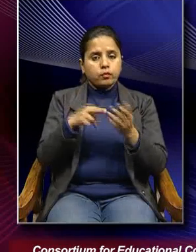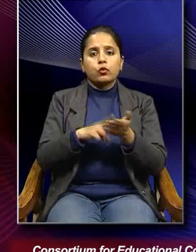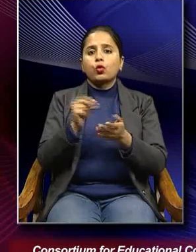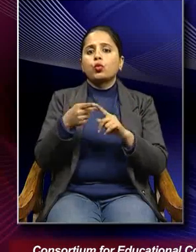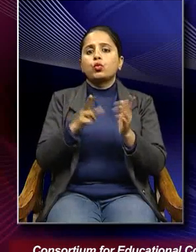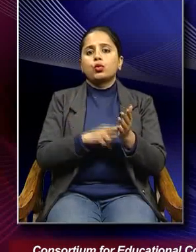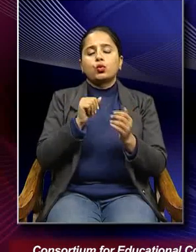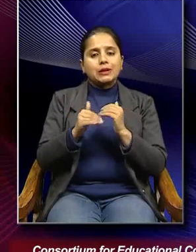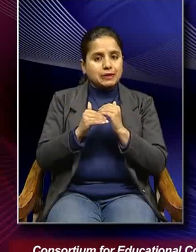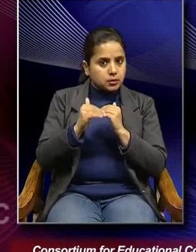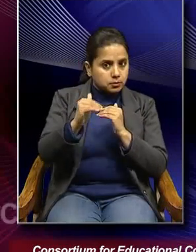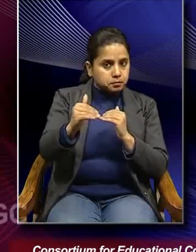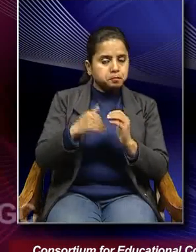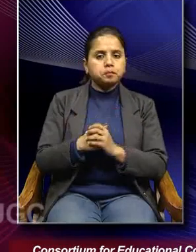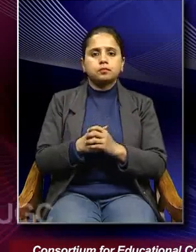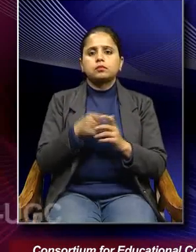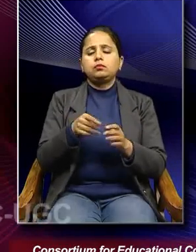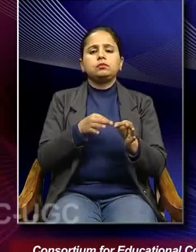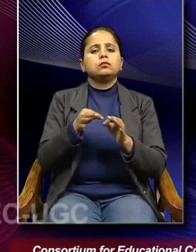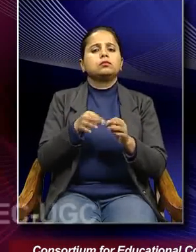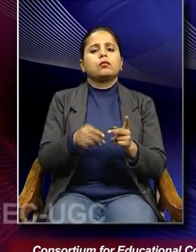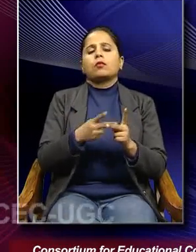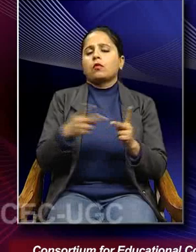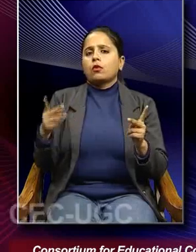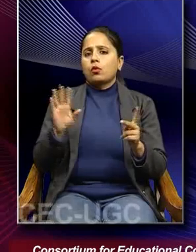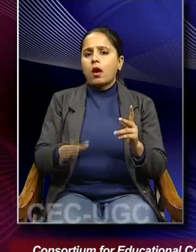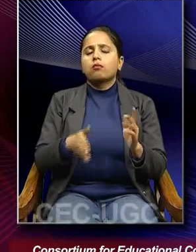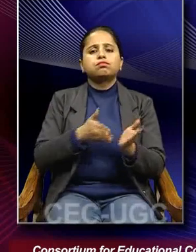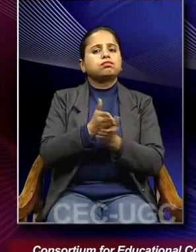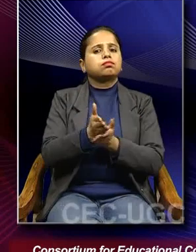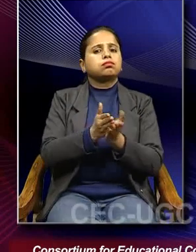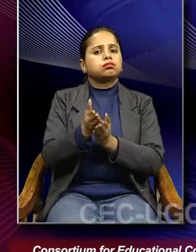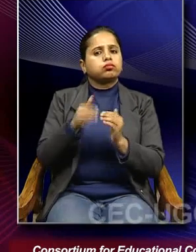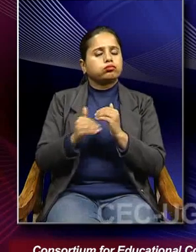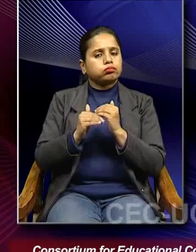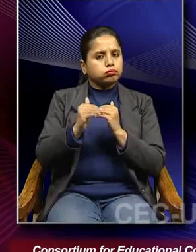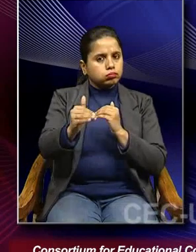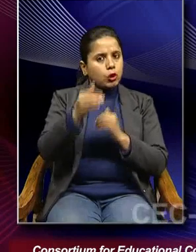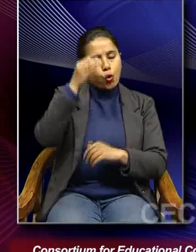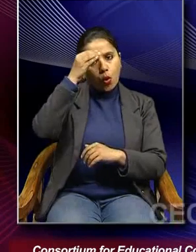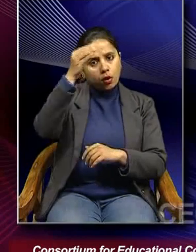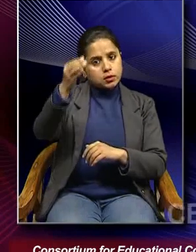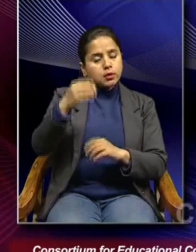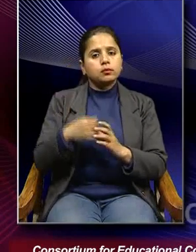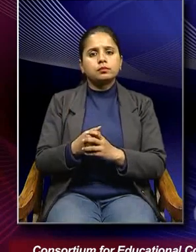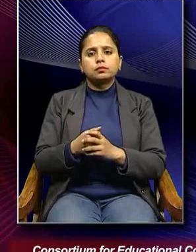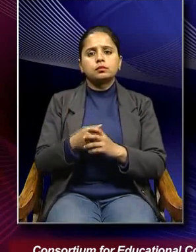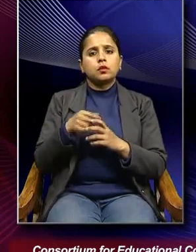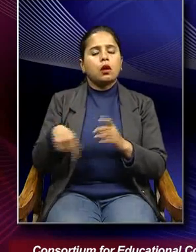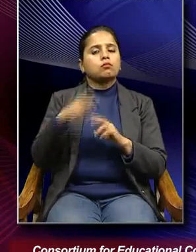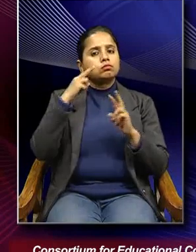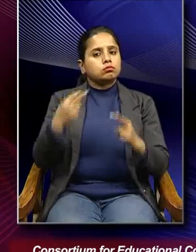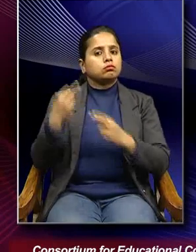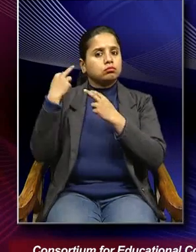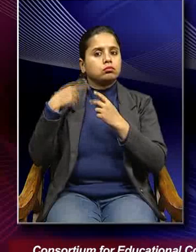of sustainability. It discussed various versions of sustainability concepts. An overview